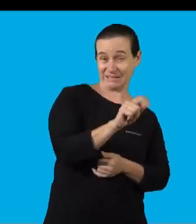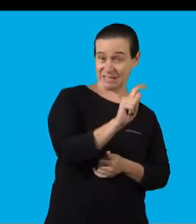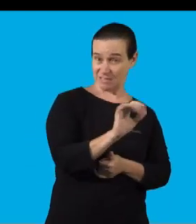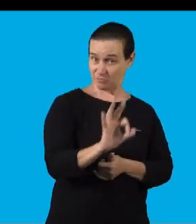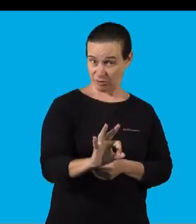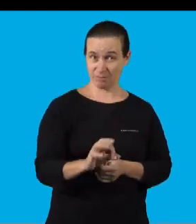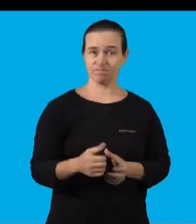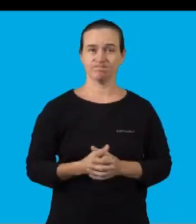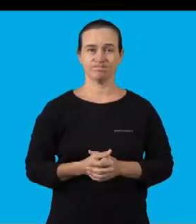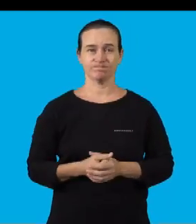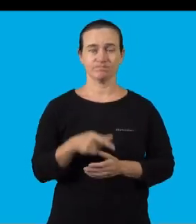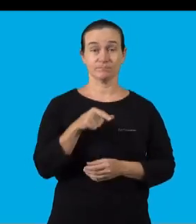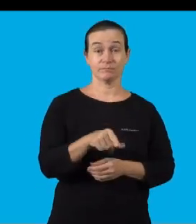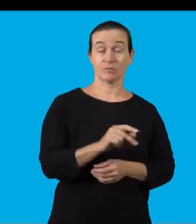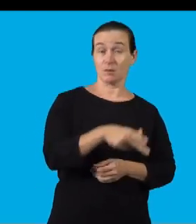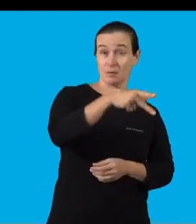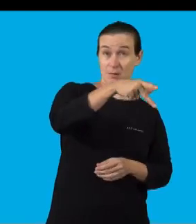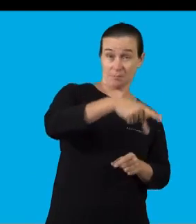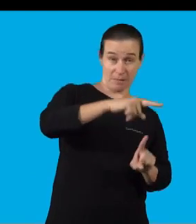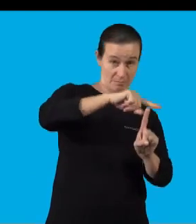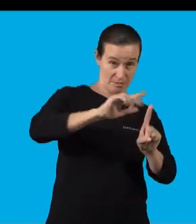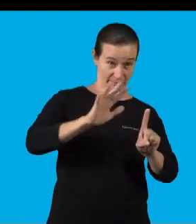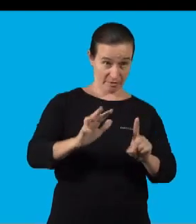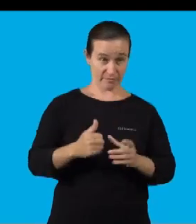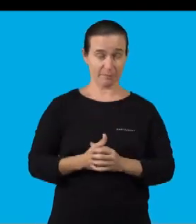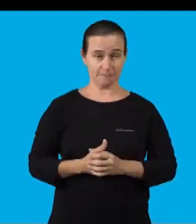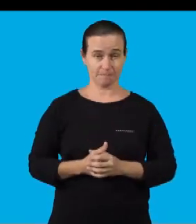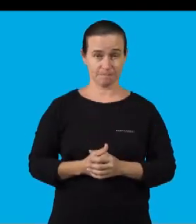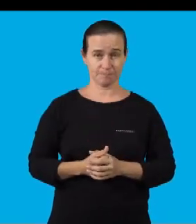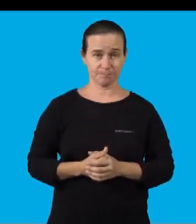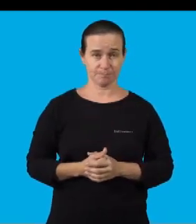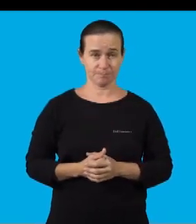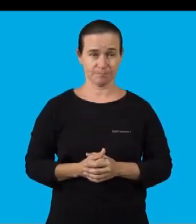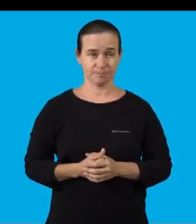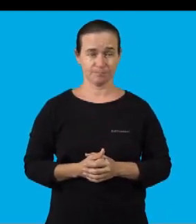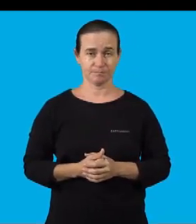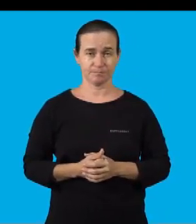3. And when it comes to the third term, that is going to be,